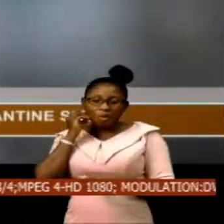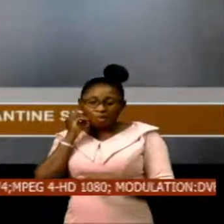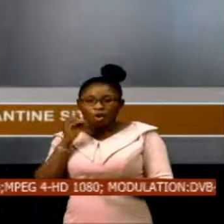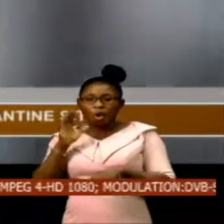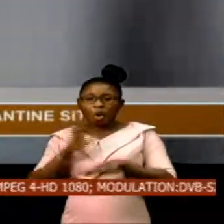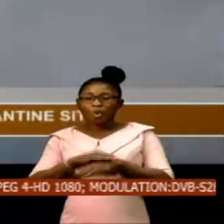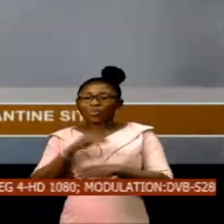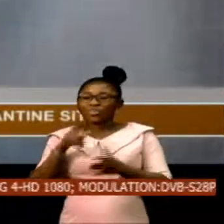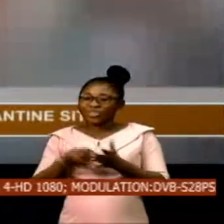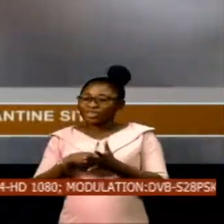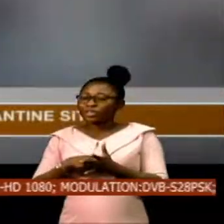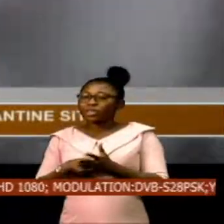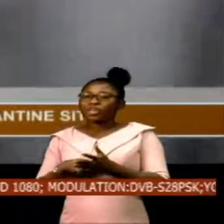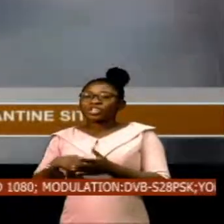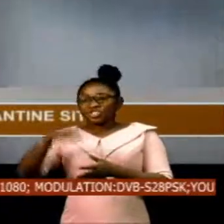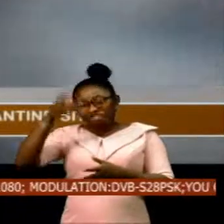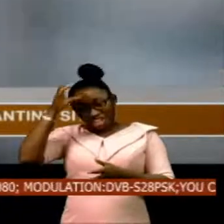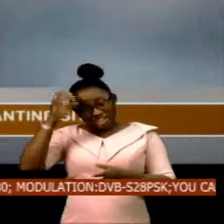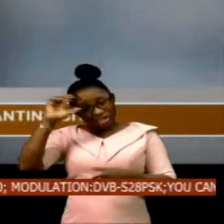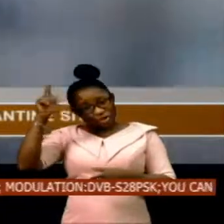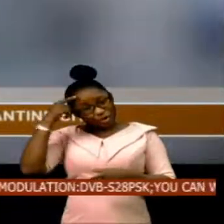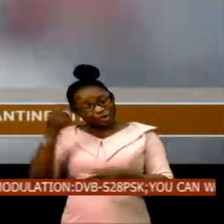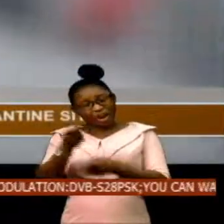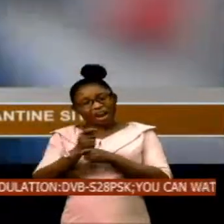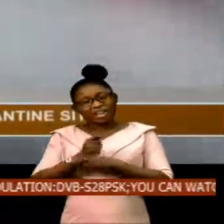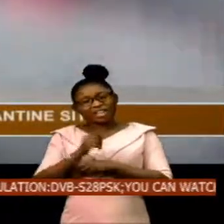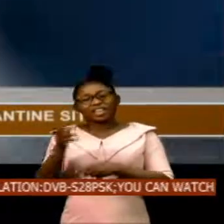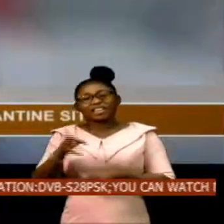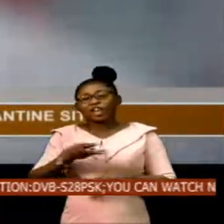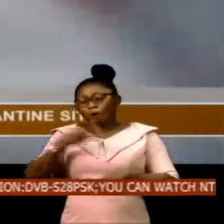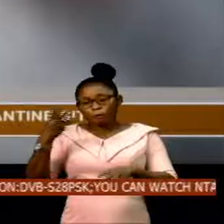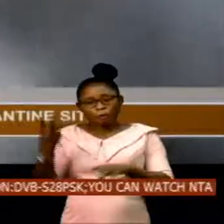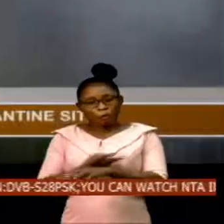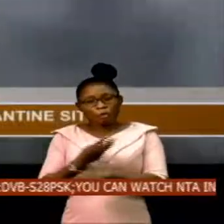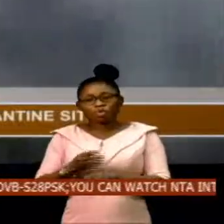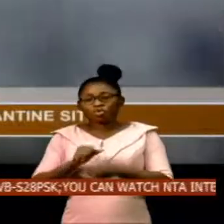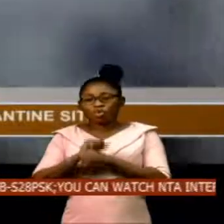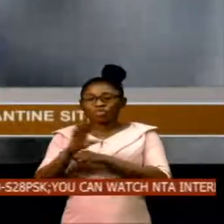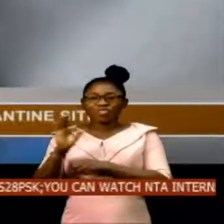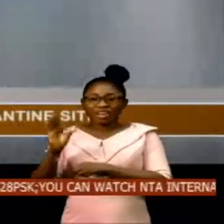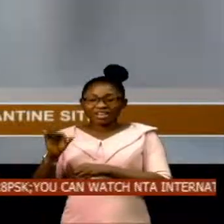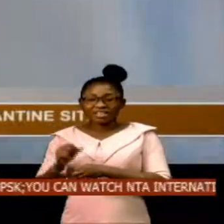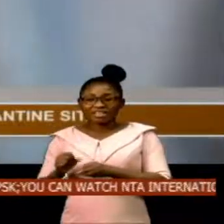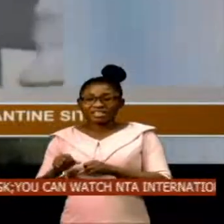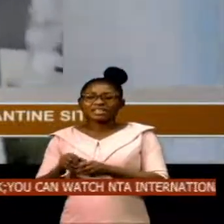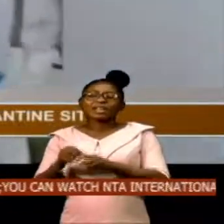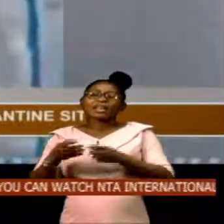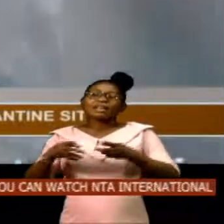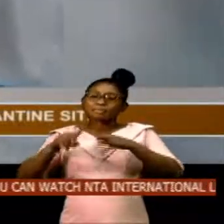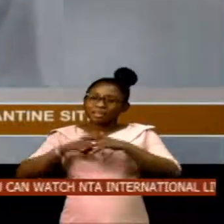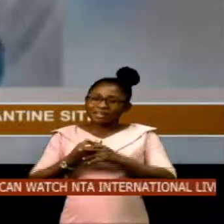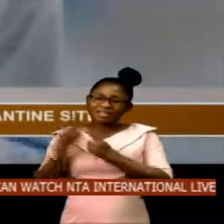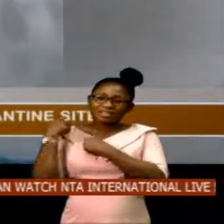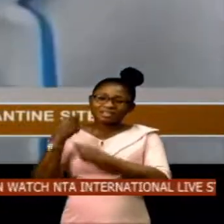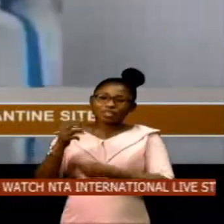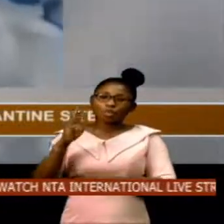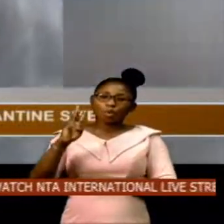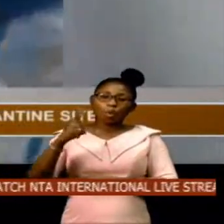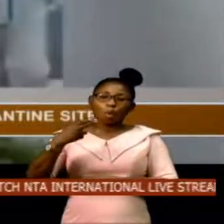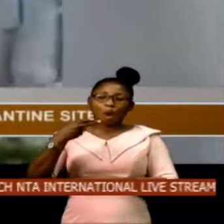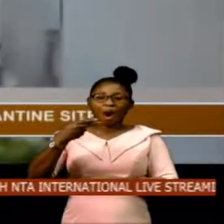underscoring angers over the Chinese government's handling of its worst COVID outbreak since Wuhan in early